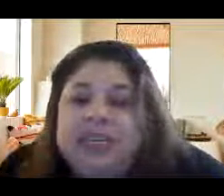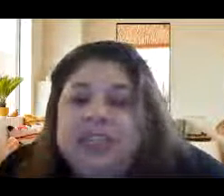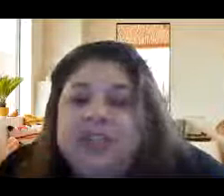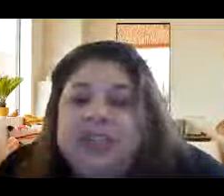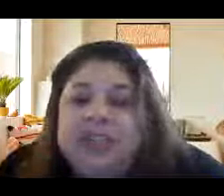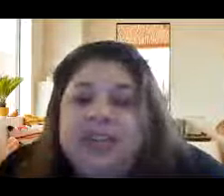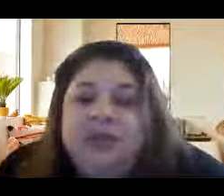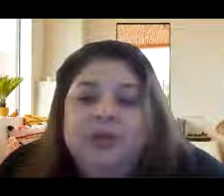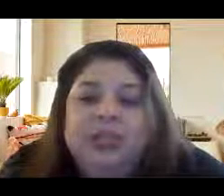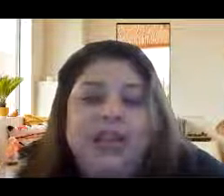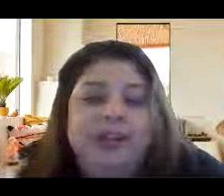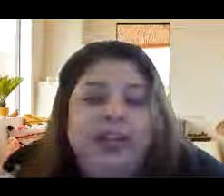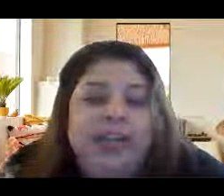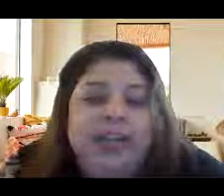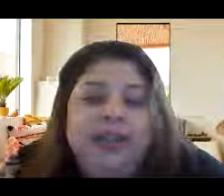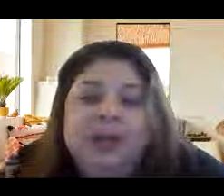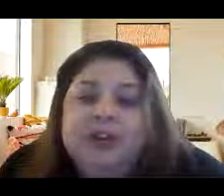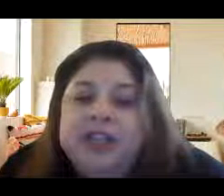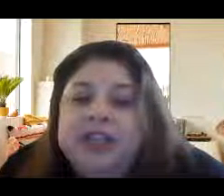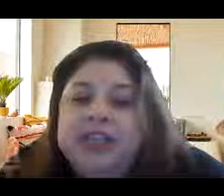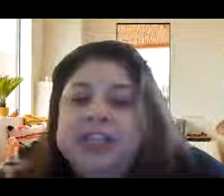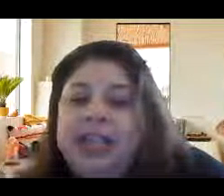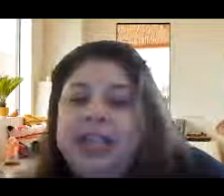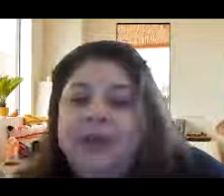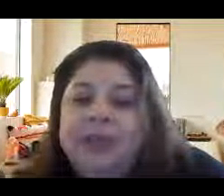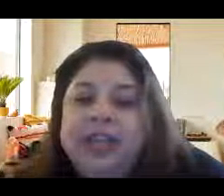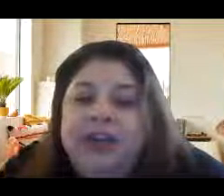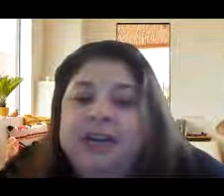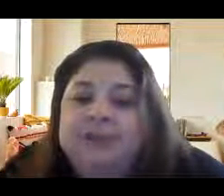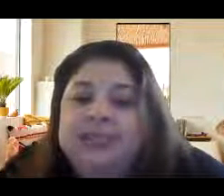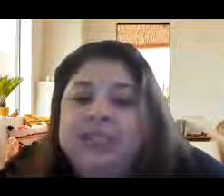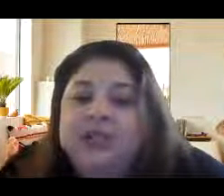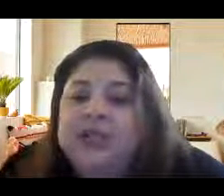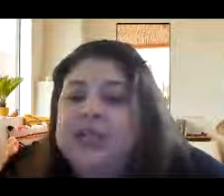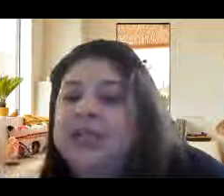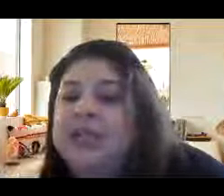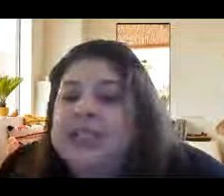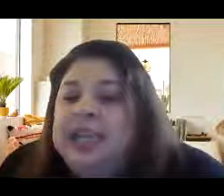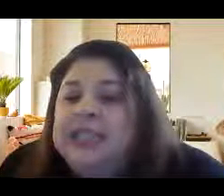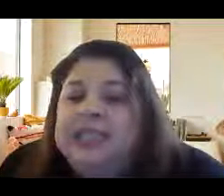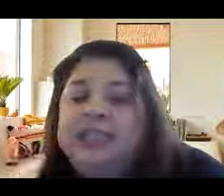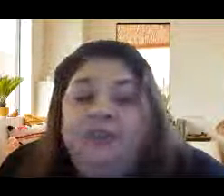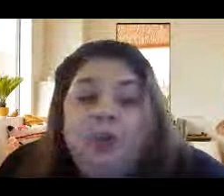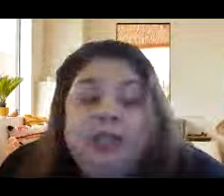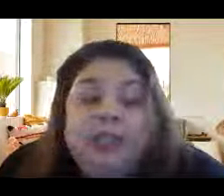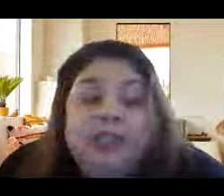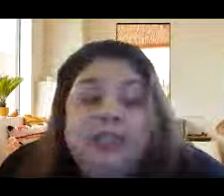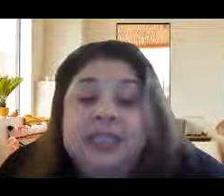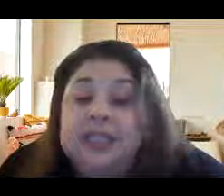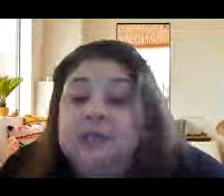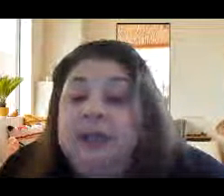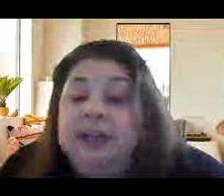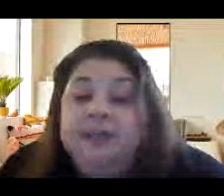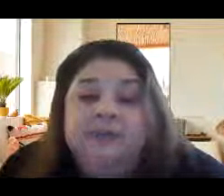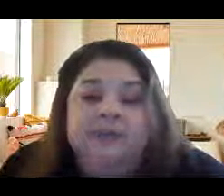to our district, who's retiring. And congratulations, Kelly. Once Kara comes in, she has a few words